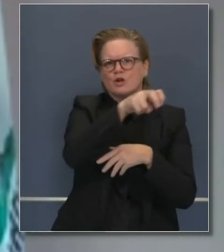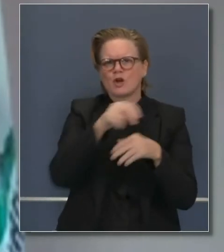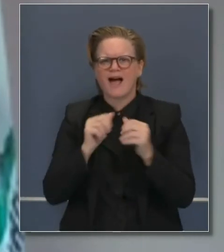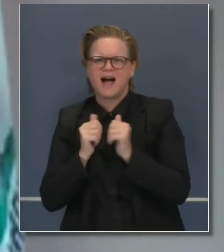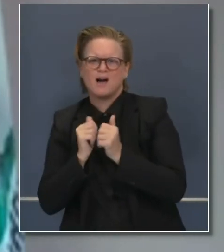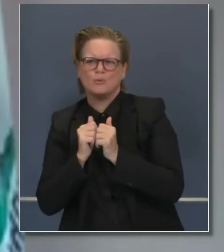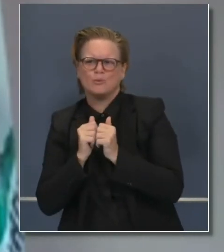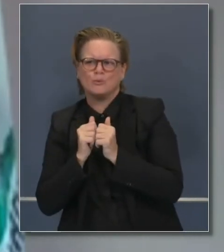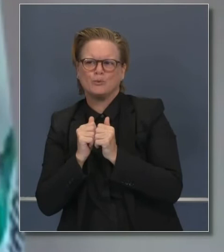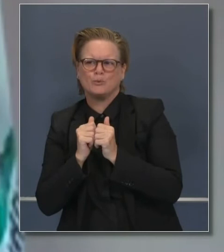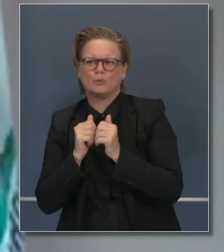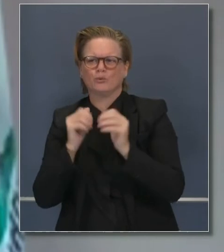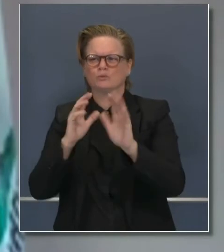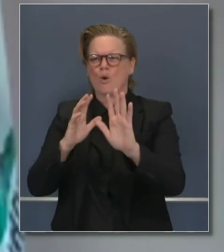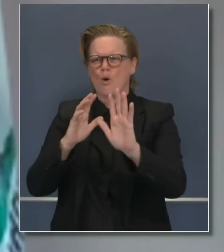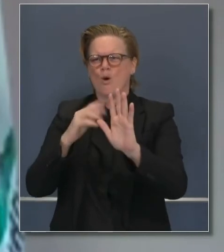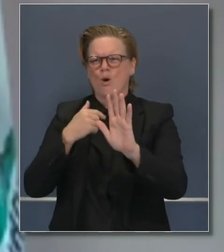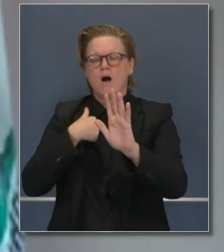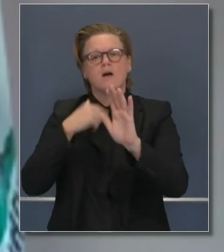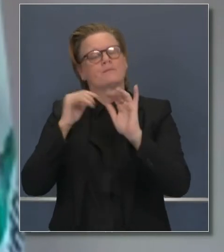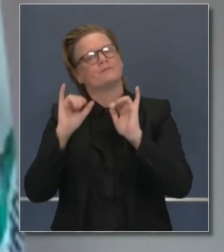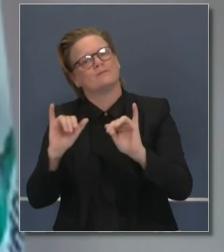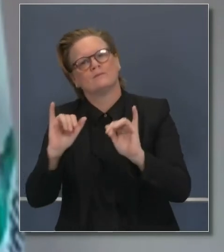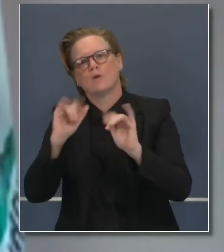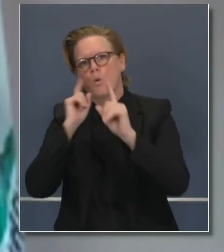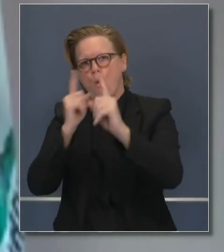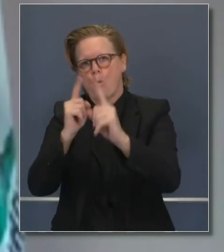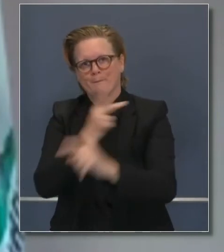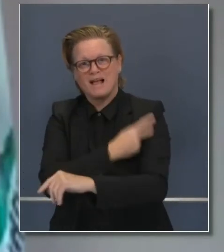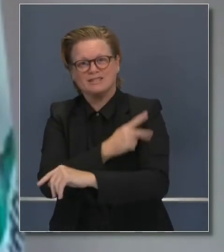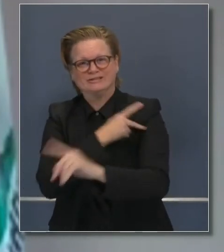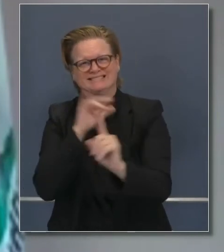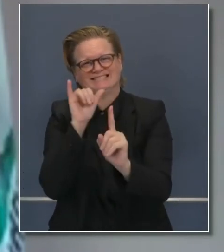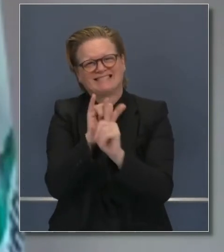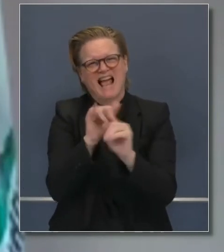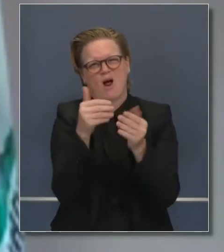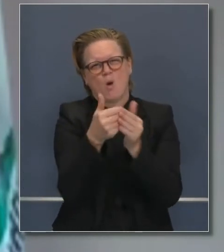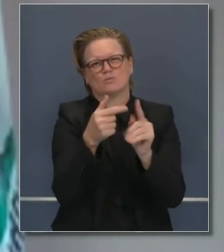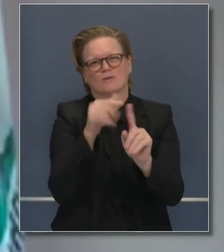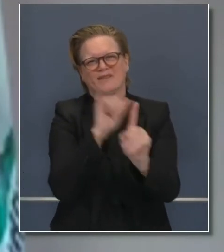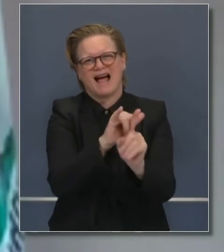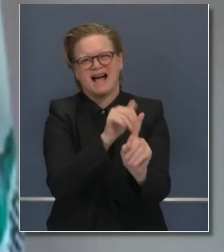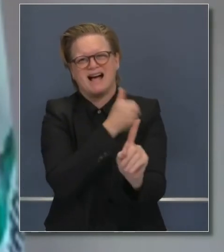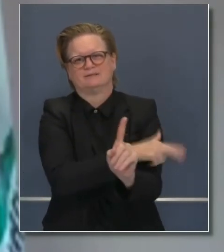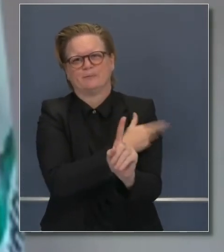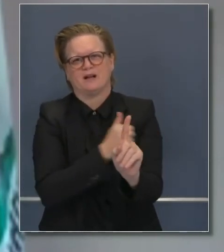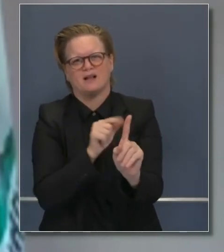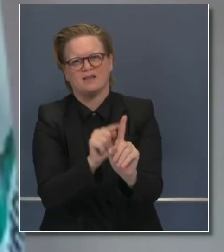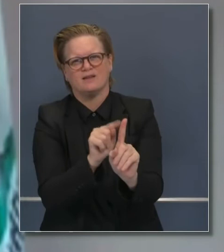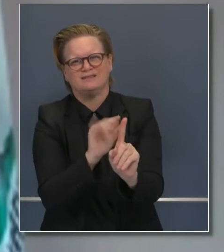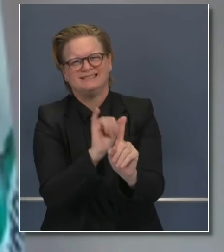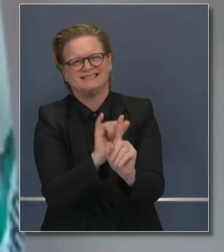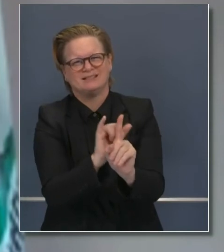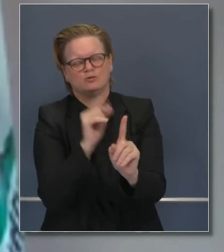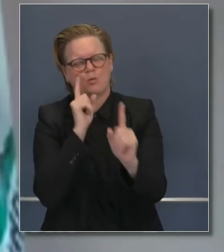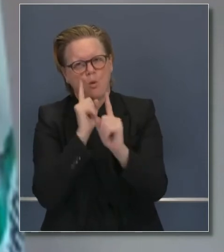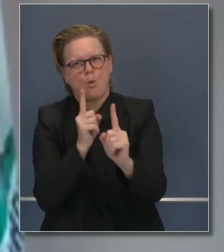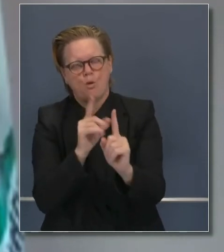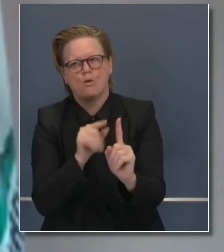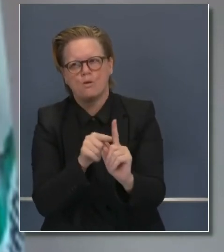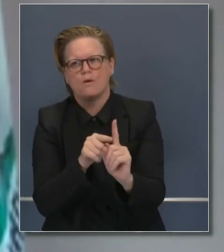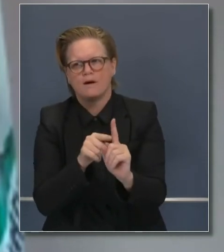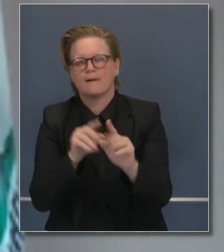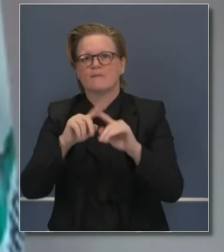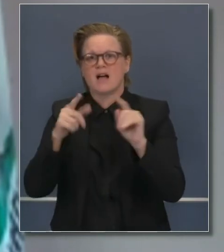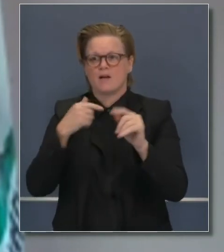can to their home, their loved ones. So using the regional approach, looking at regional capacity